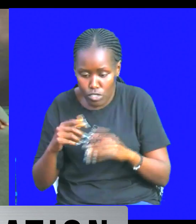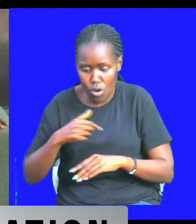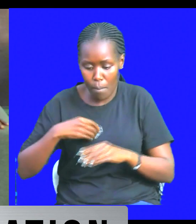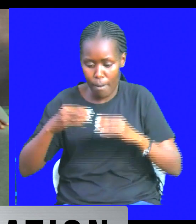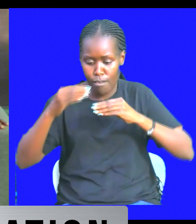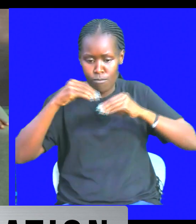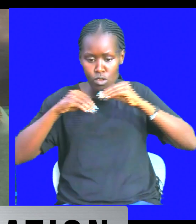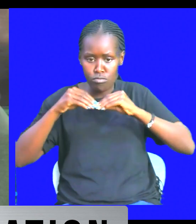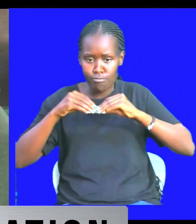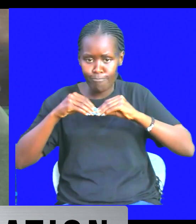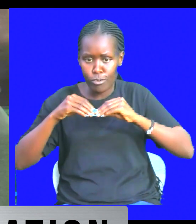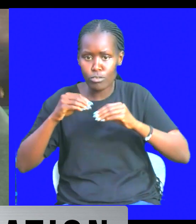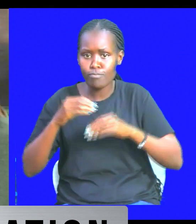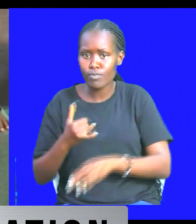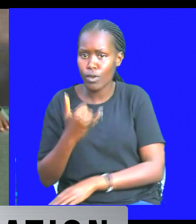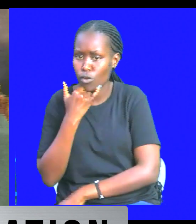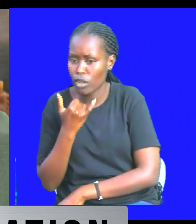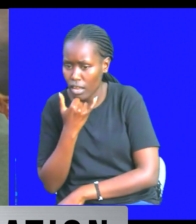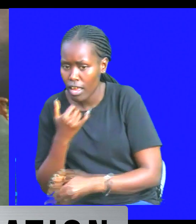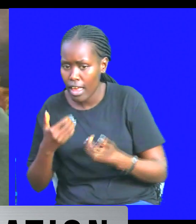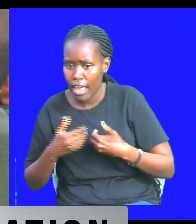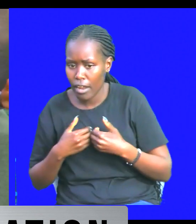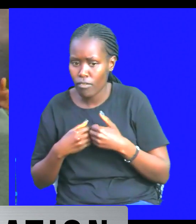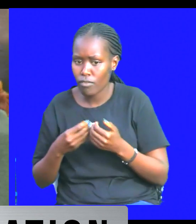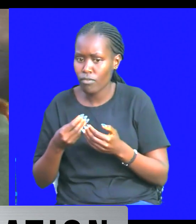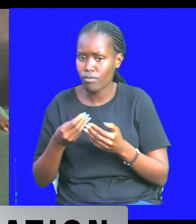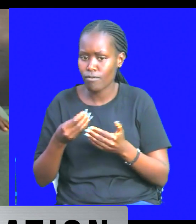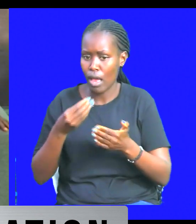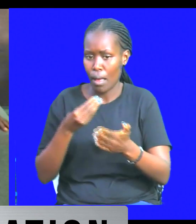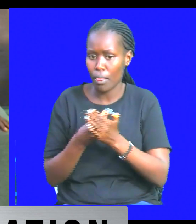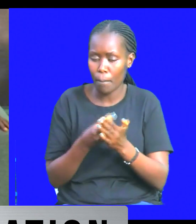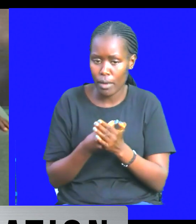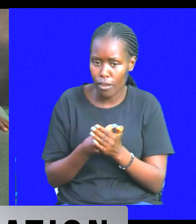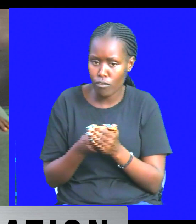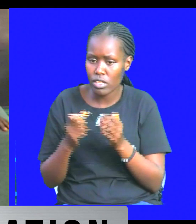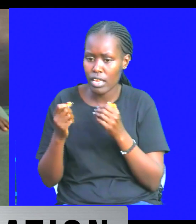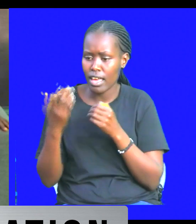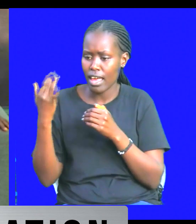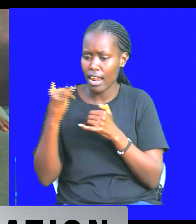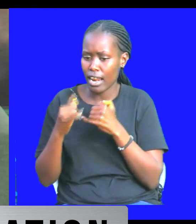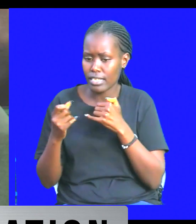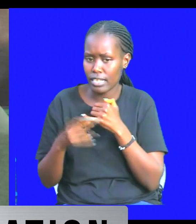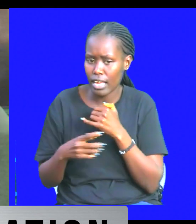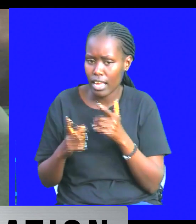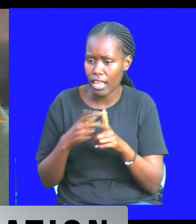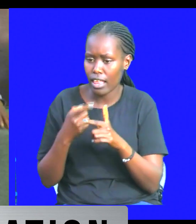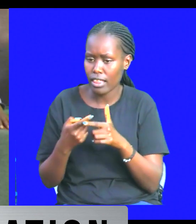wrongly, and I've eaten the salary for the last 4 years, and then somebody now comes for 1 year, and he was the one